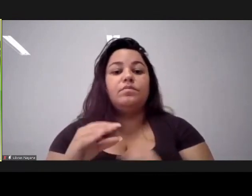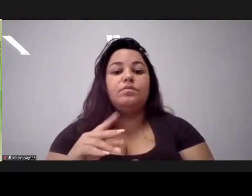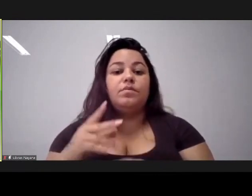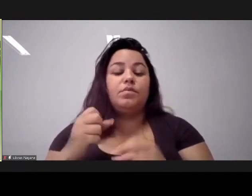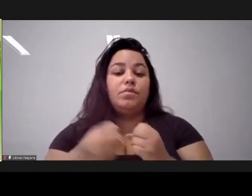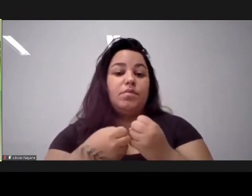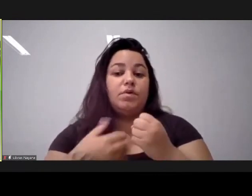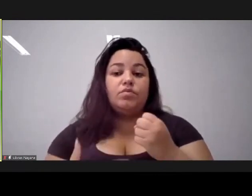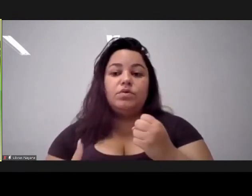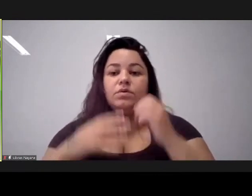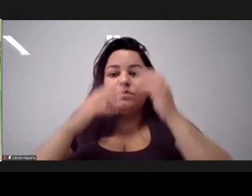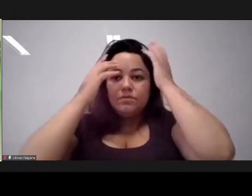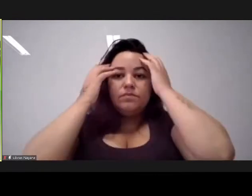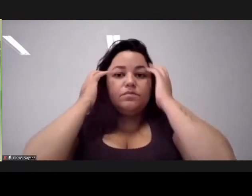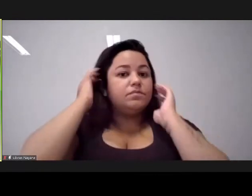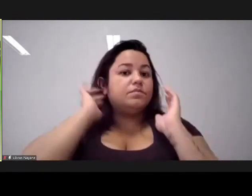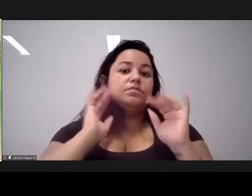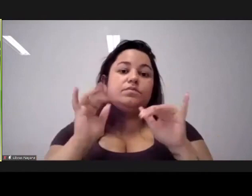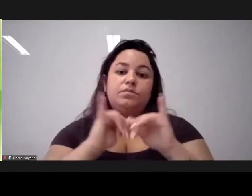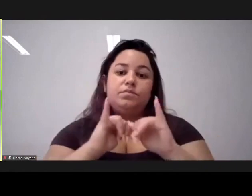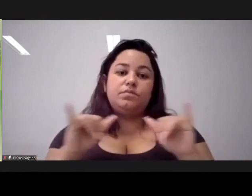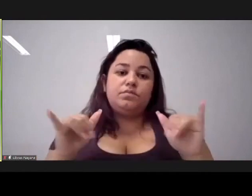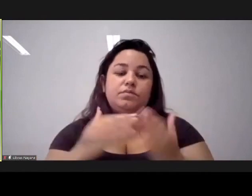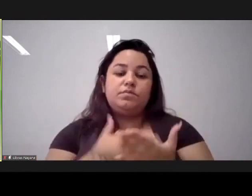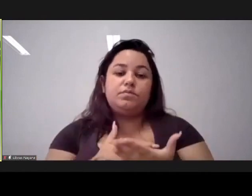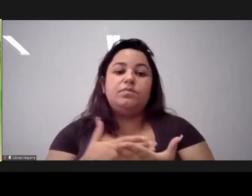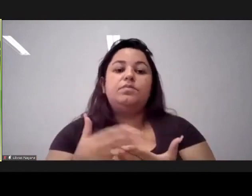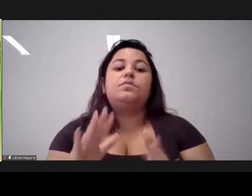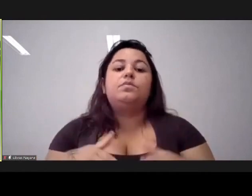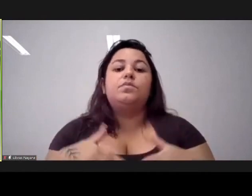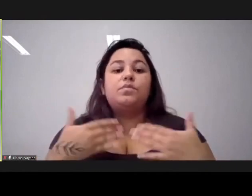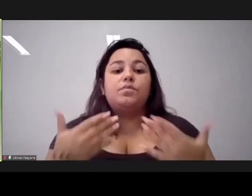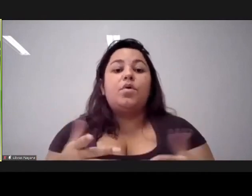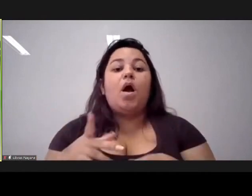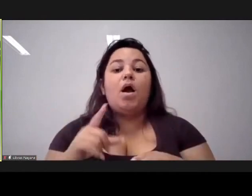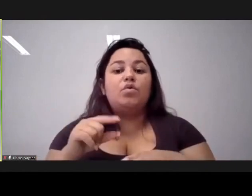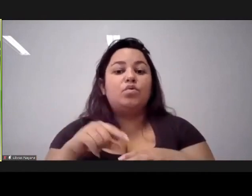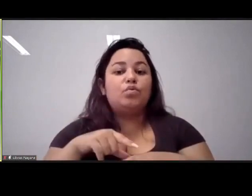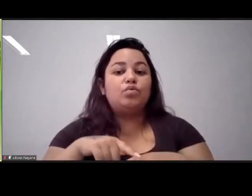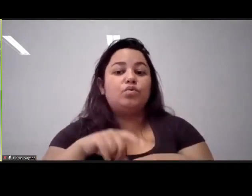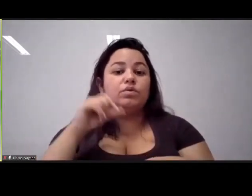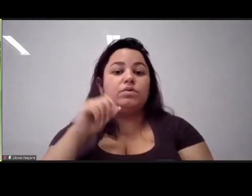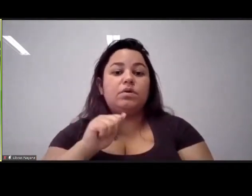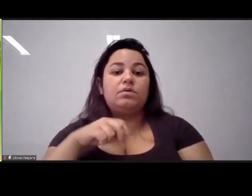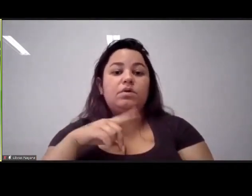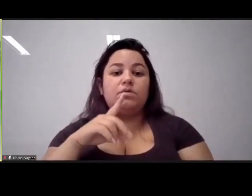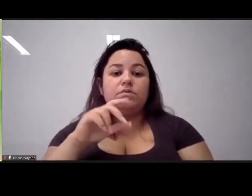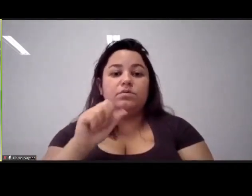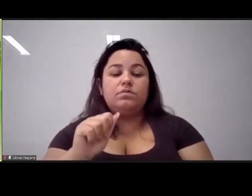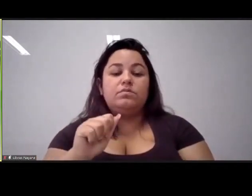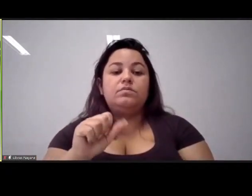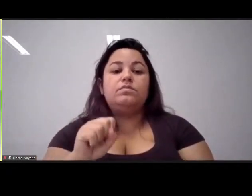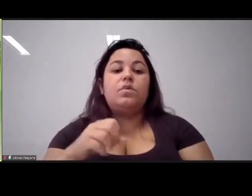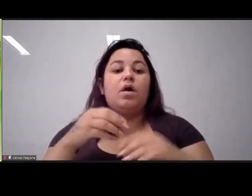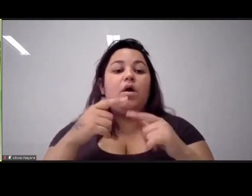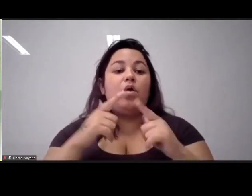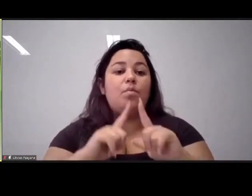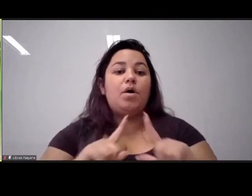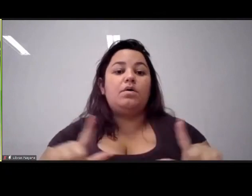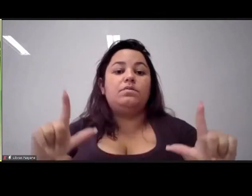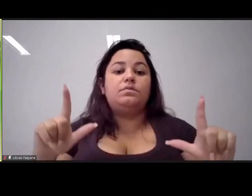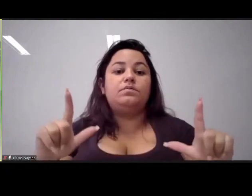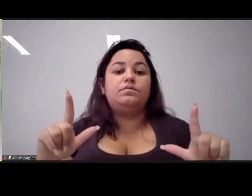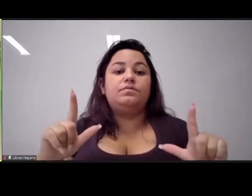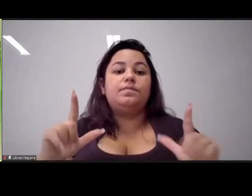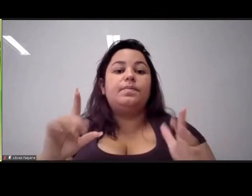send them to CPC in the chat. Once again, at this moment, we're going to have the